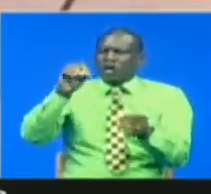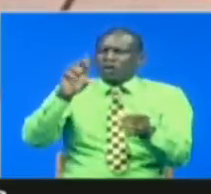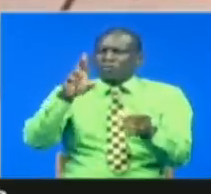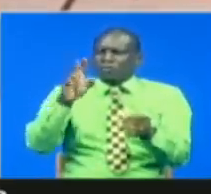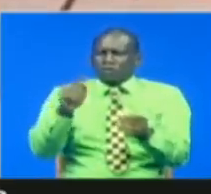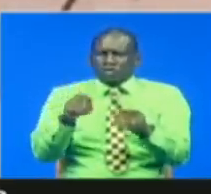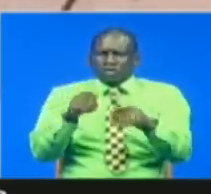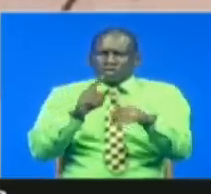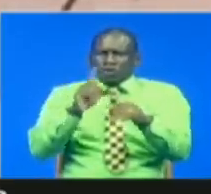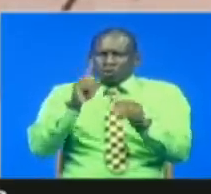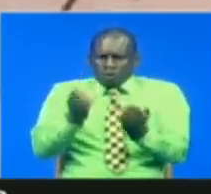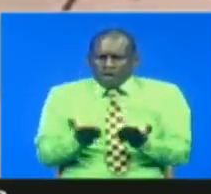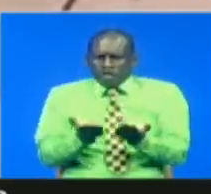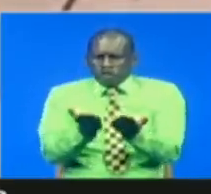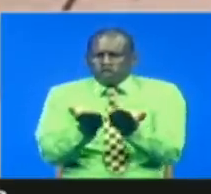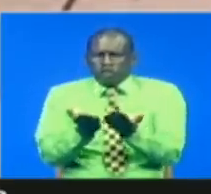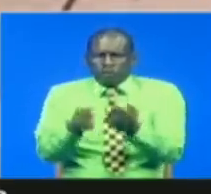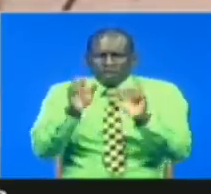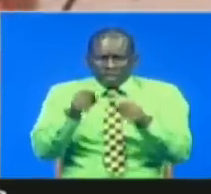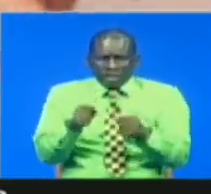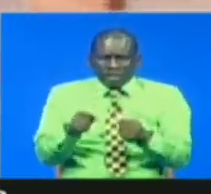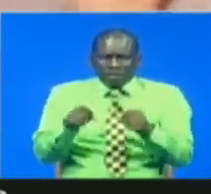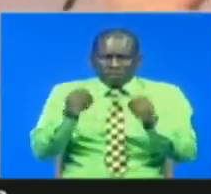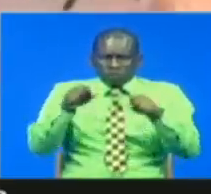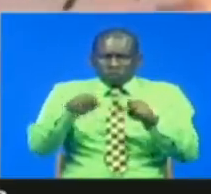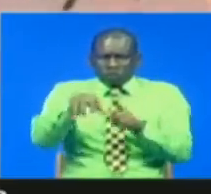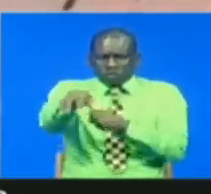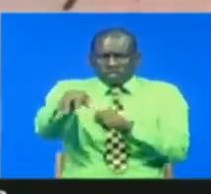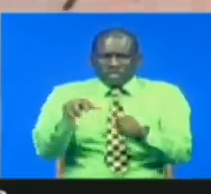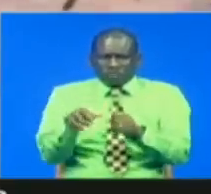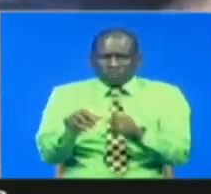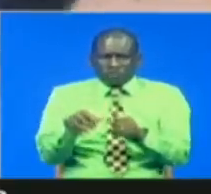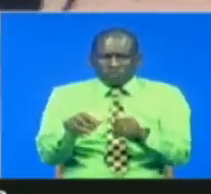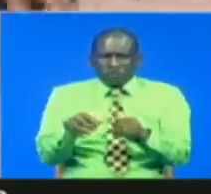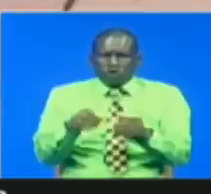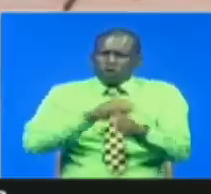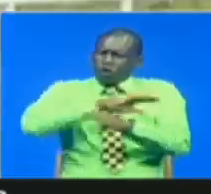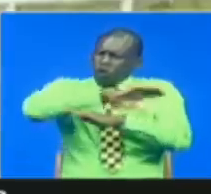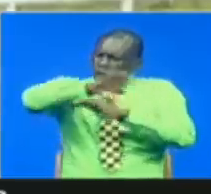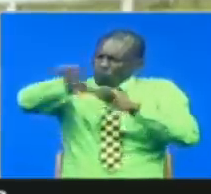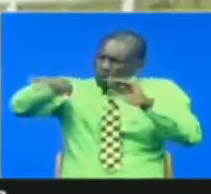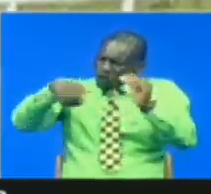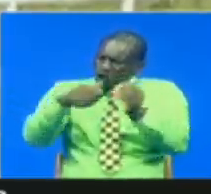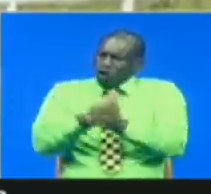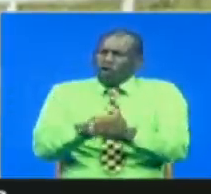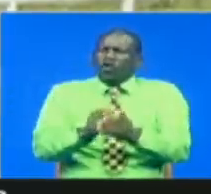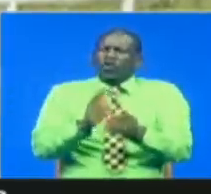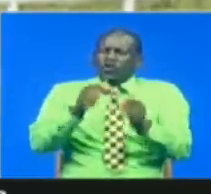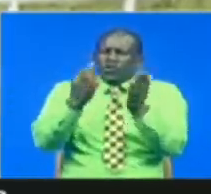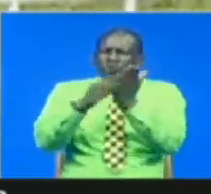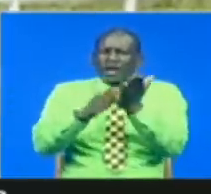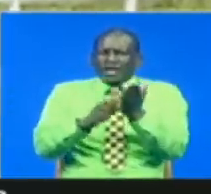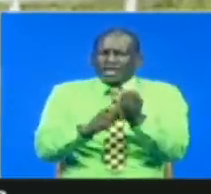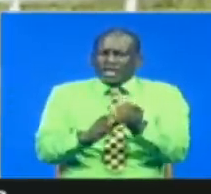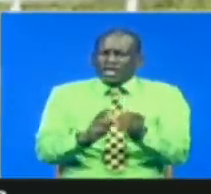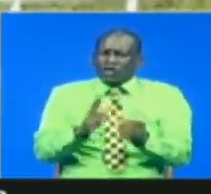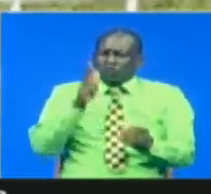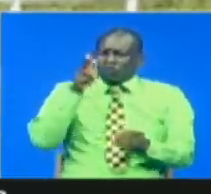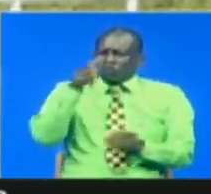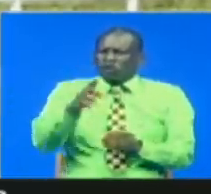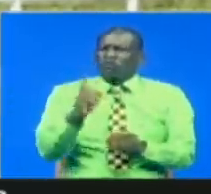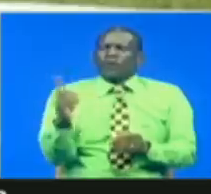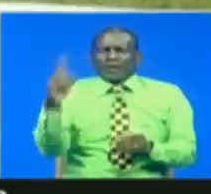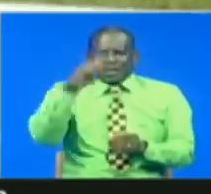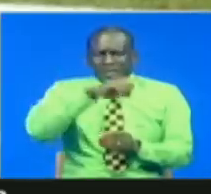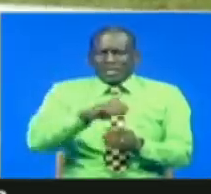one ship will be able to carry the equivalent of what Uganda consumes in one day. During the event, Raila also assured